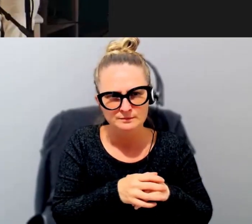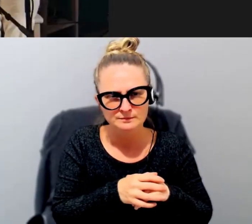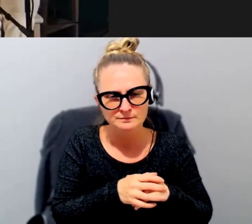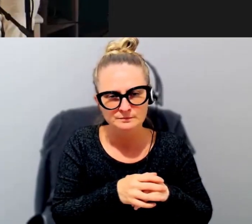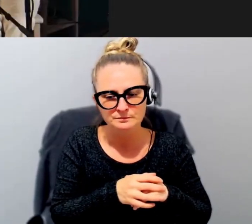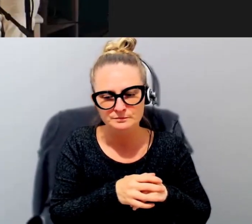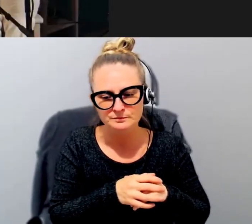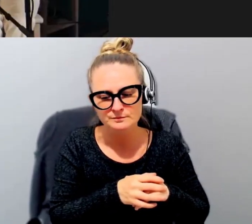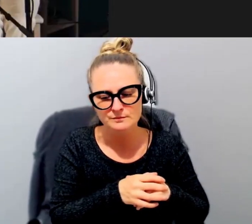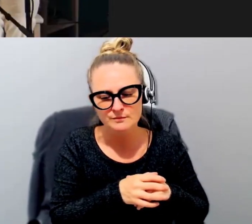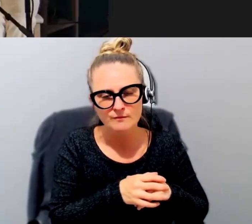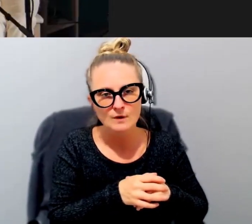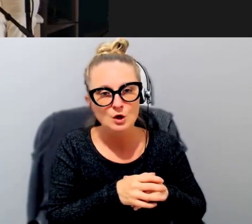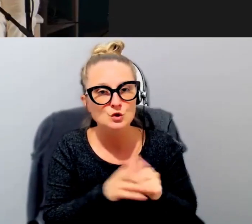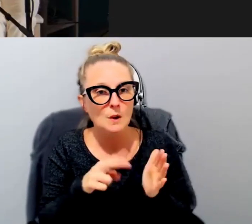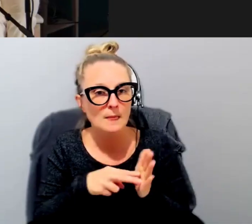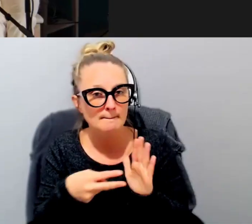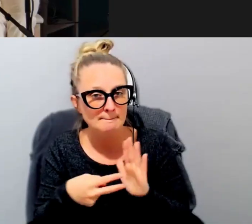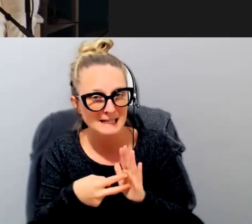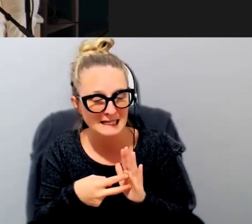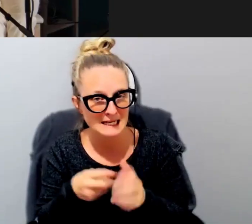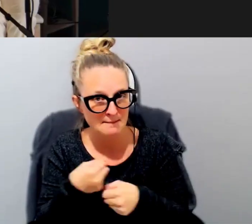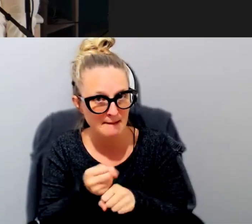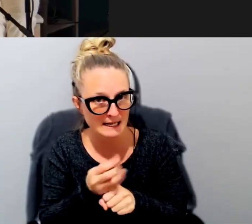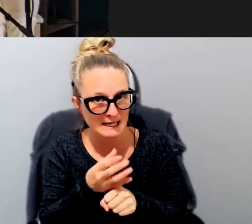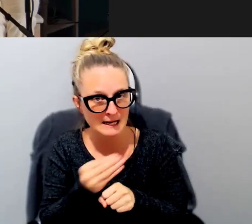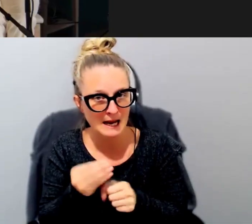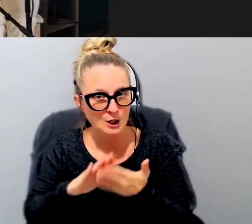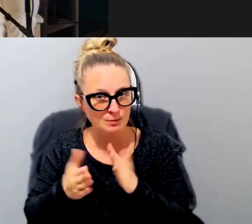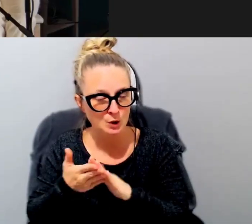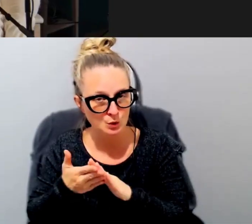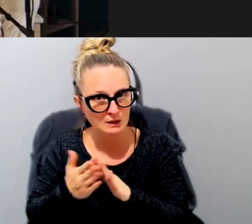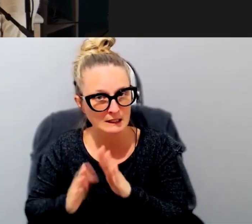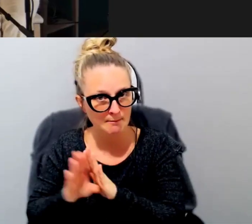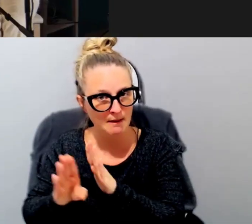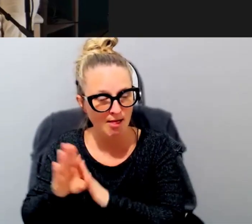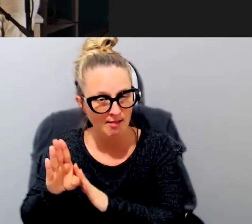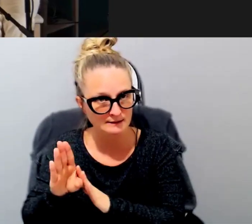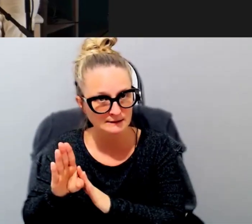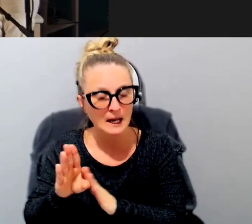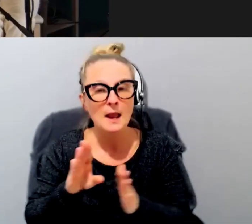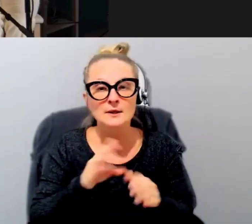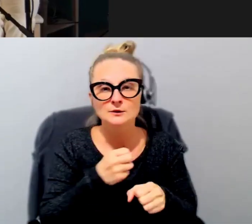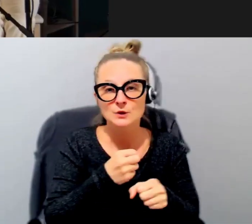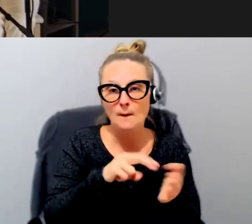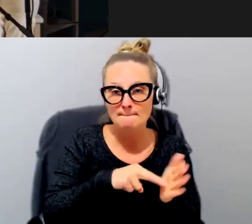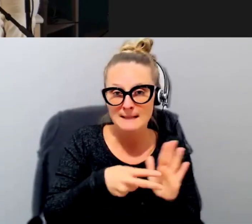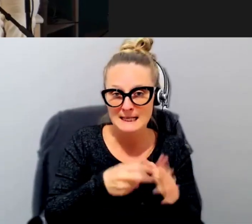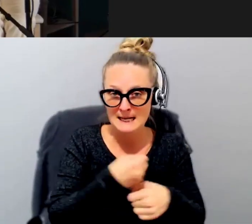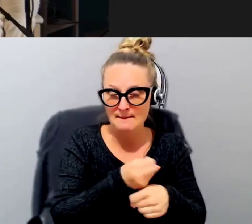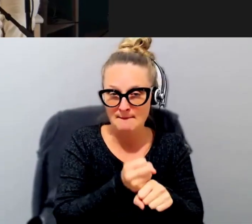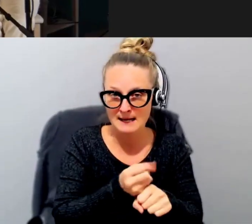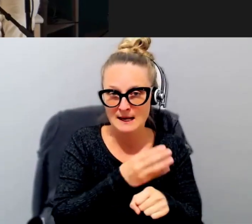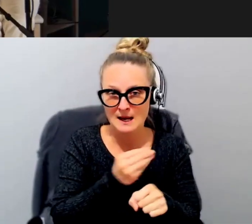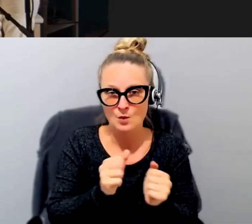the meaning making and the community building. Okay. And we're on board with that. Meaning making and with empathy, community building.